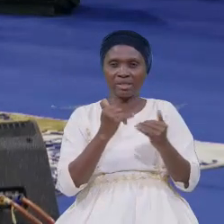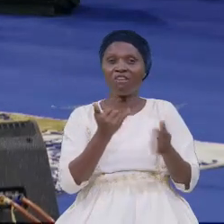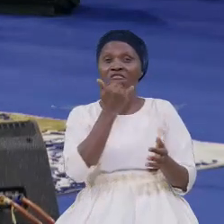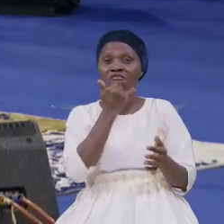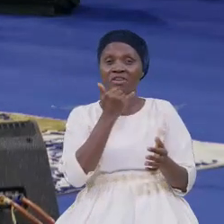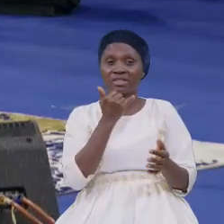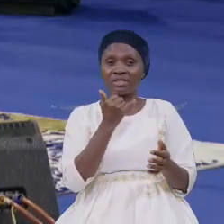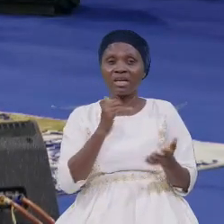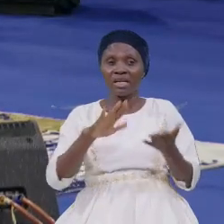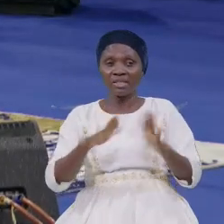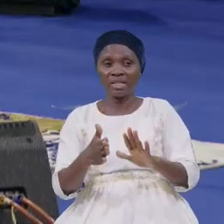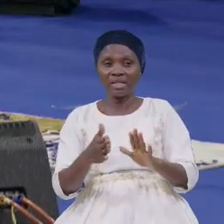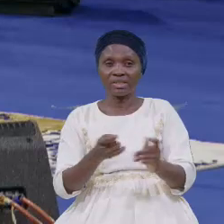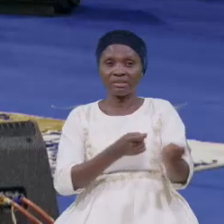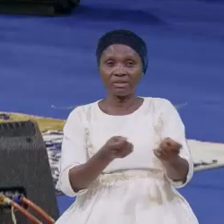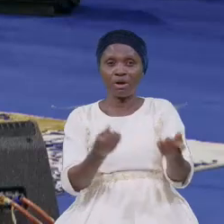one,